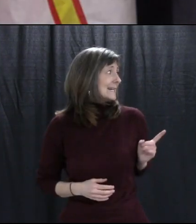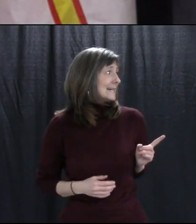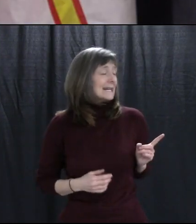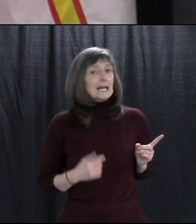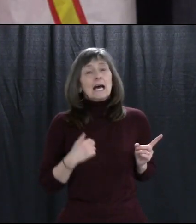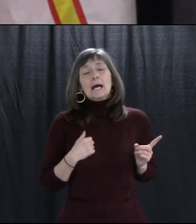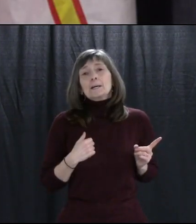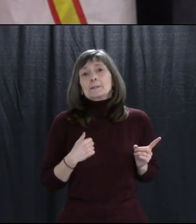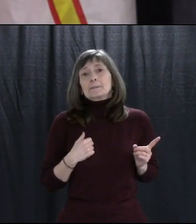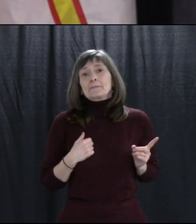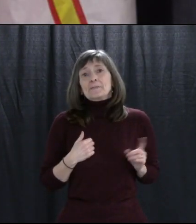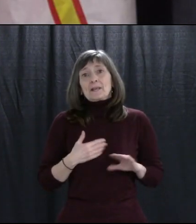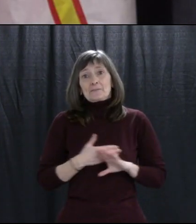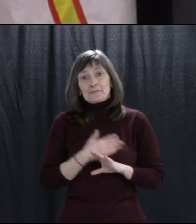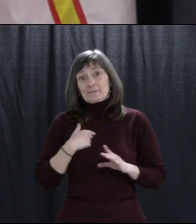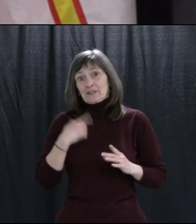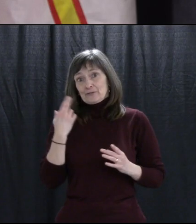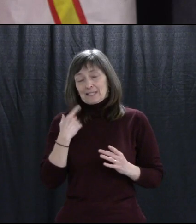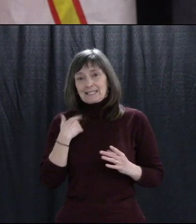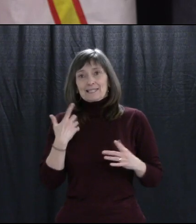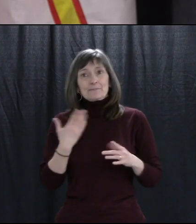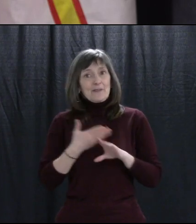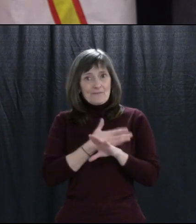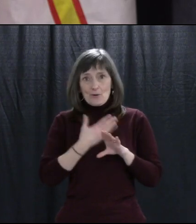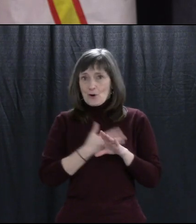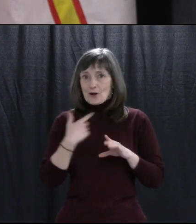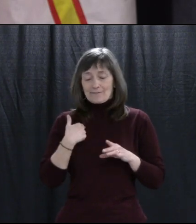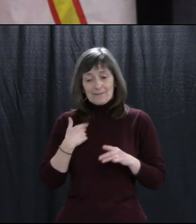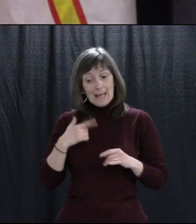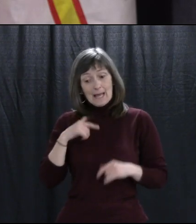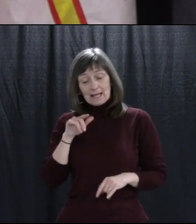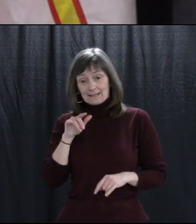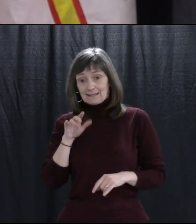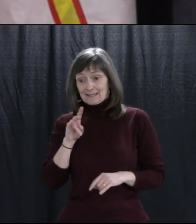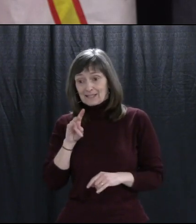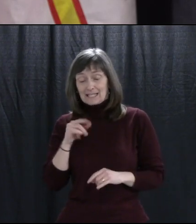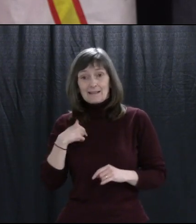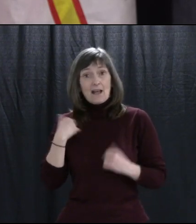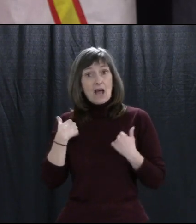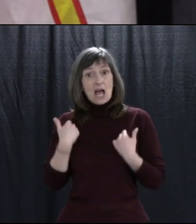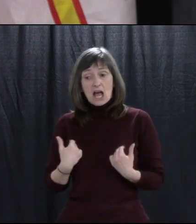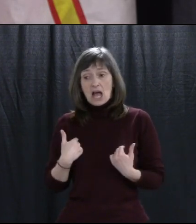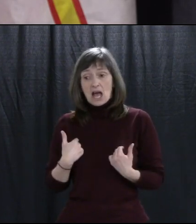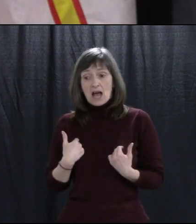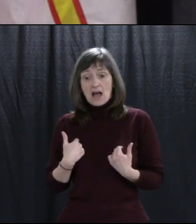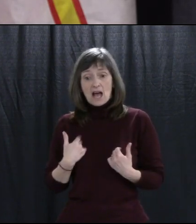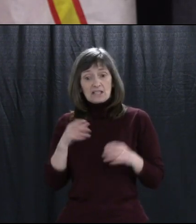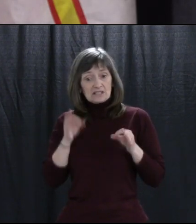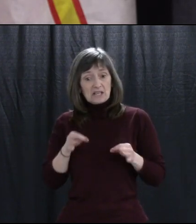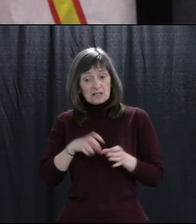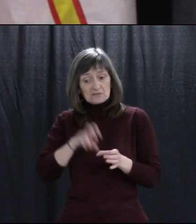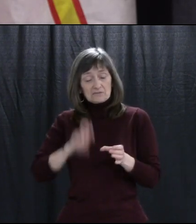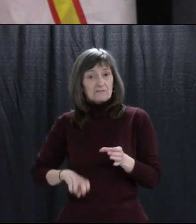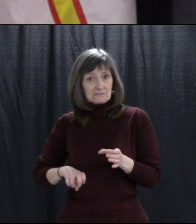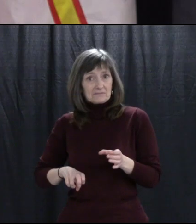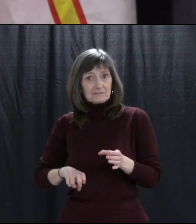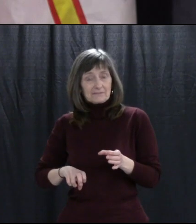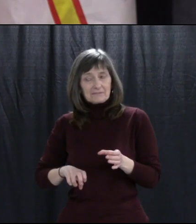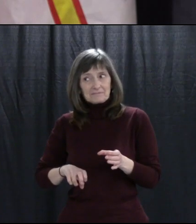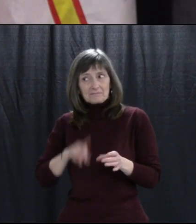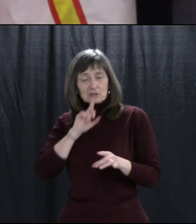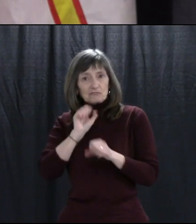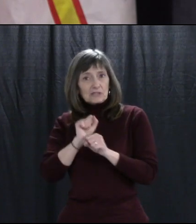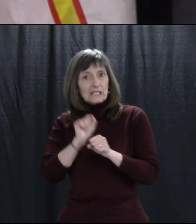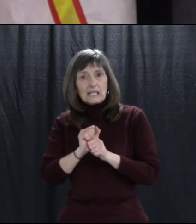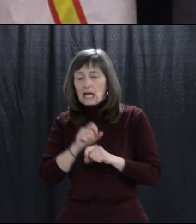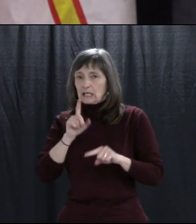leave politics, this was a very different world, this was a very different province than it is today. I would not have left and made